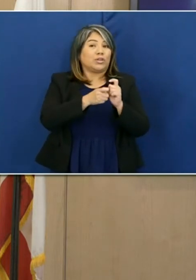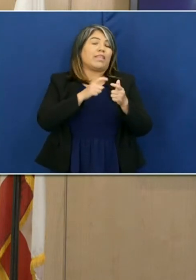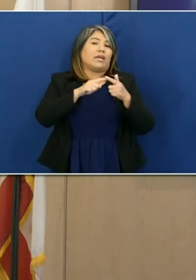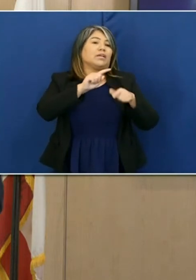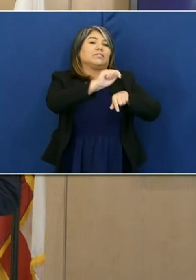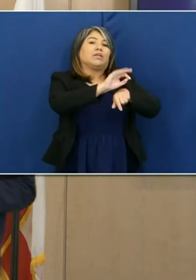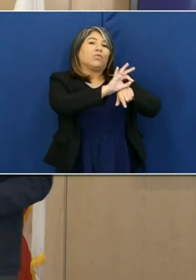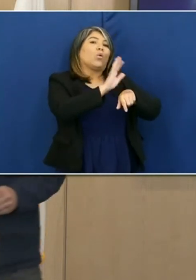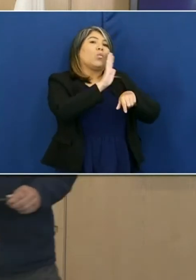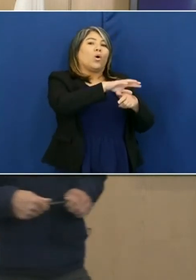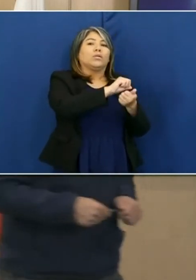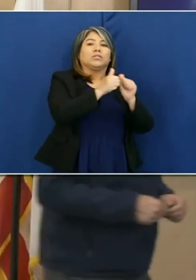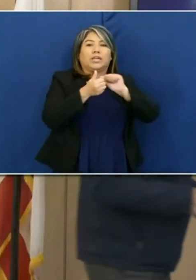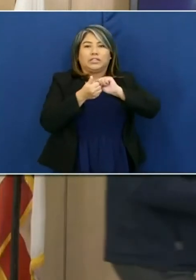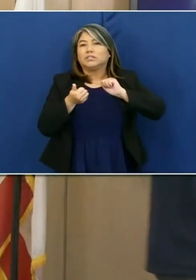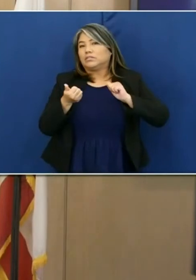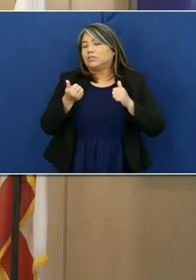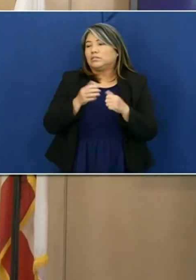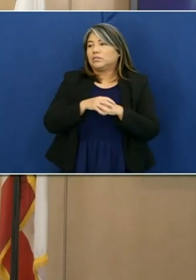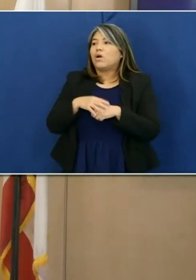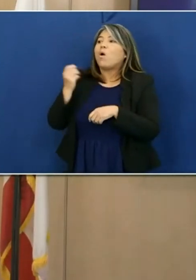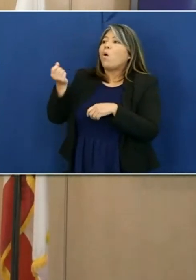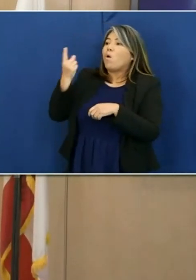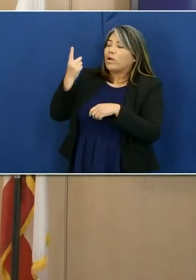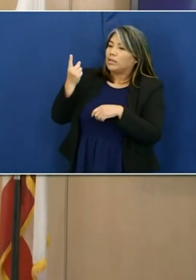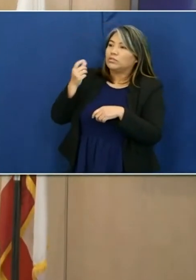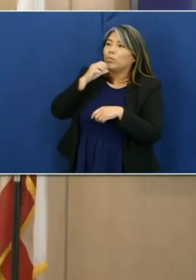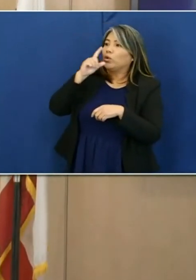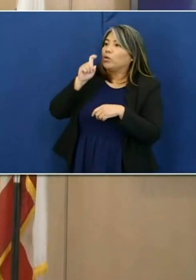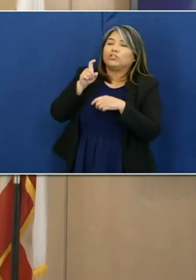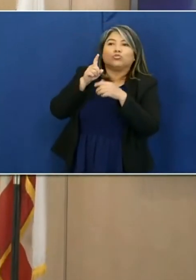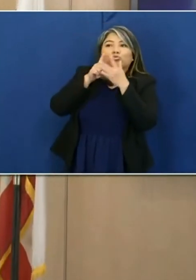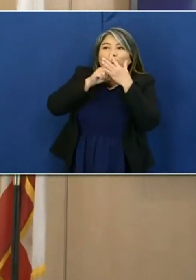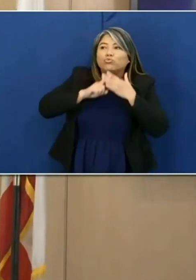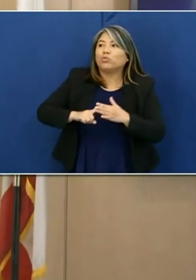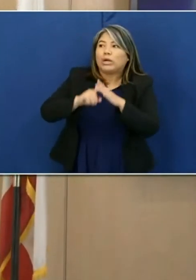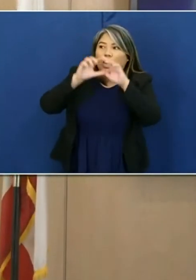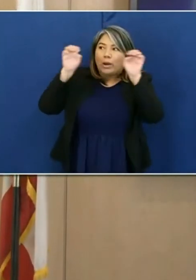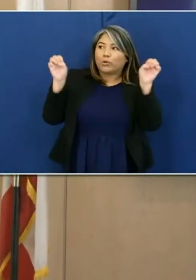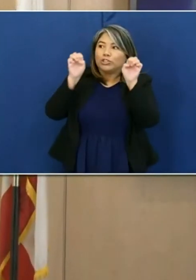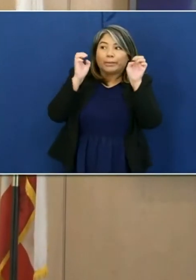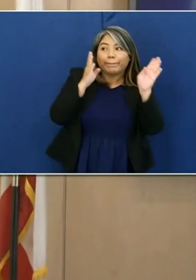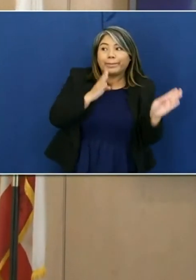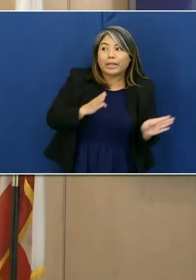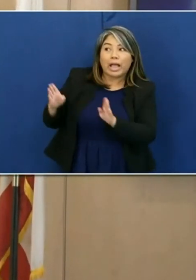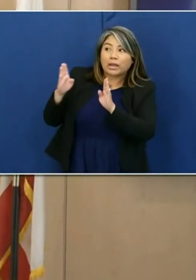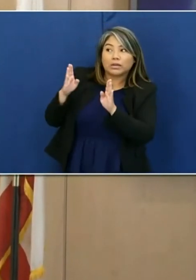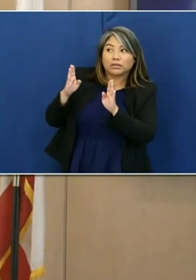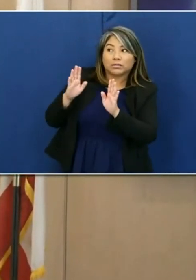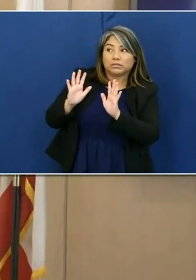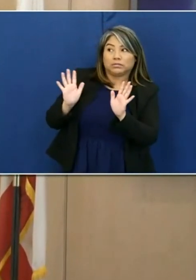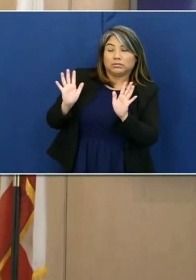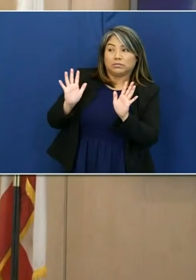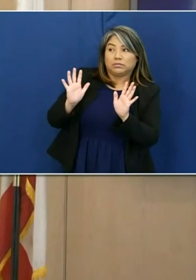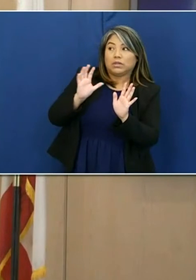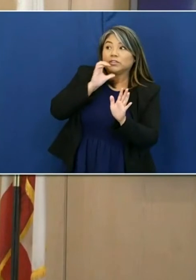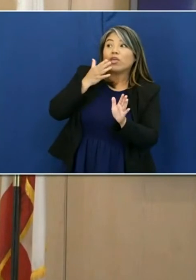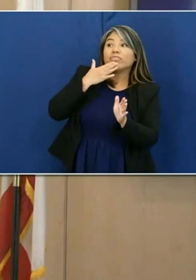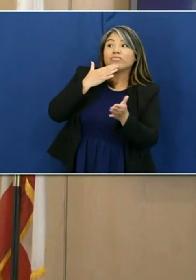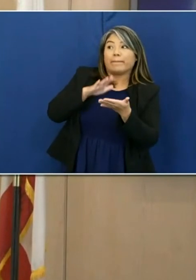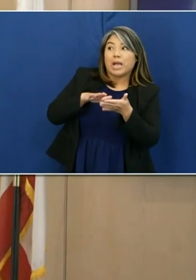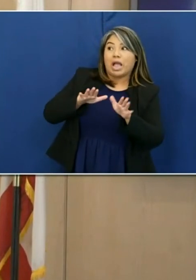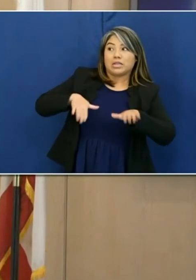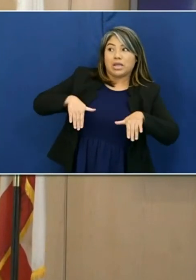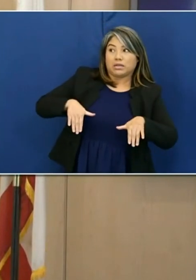moves. Okay, got it. So we don't need to initiate or activate the emergency plan as of now. It's not that bad